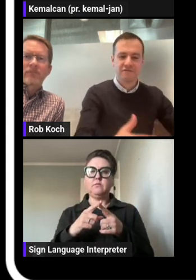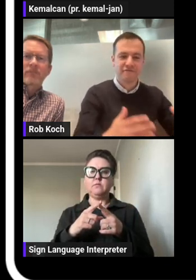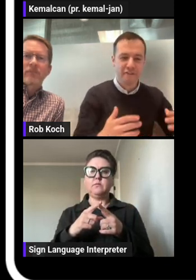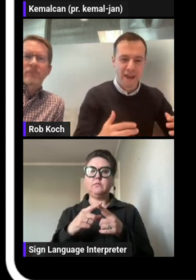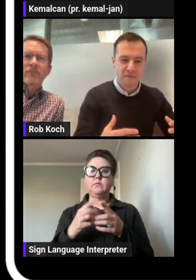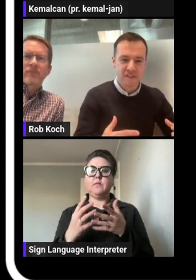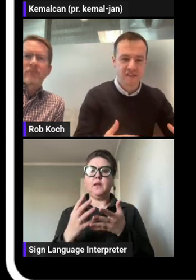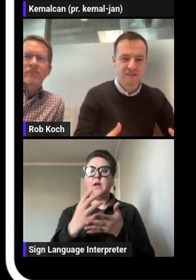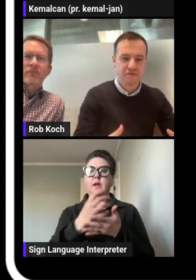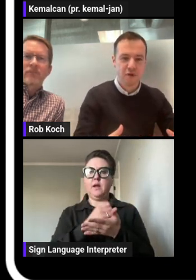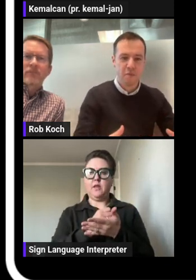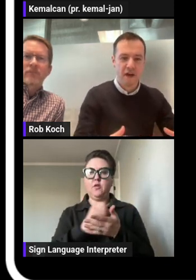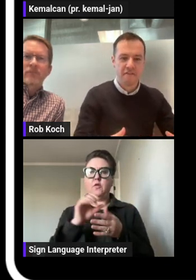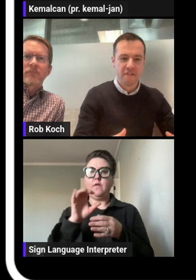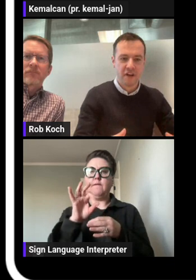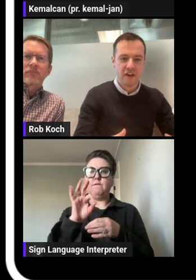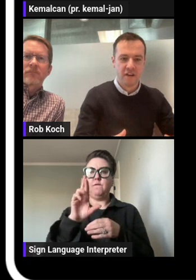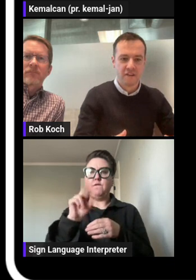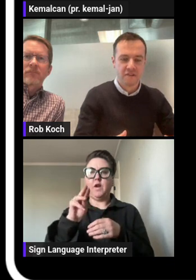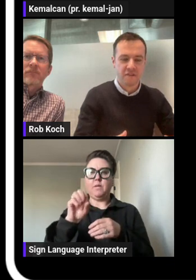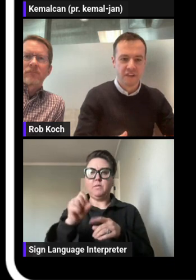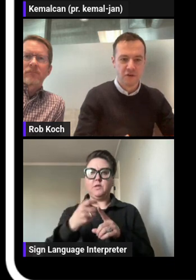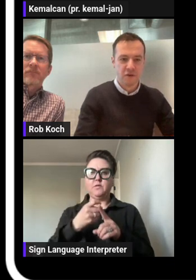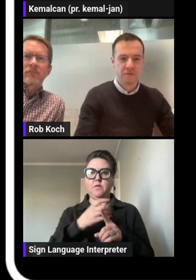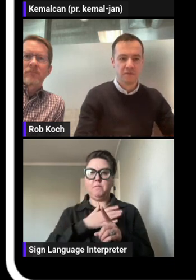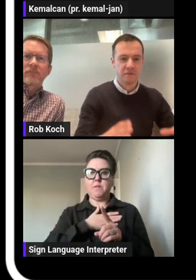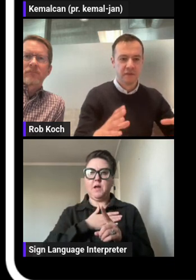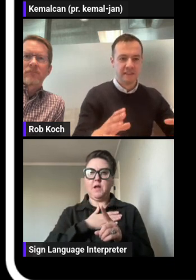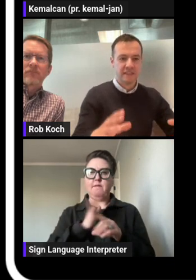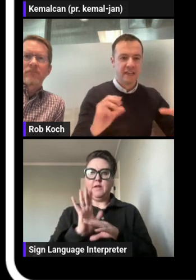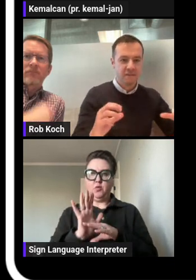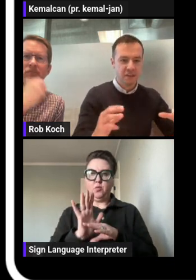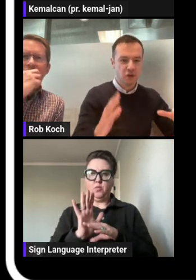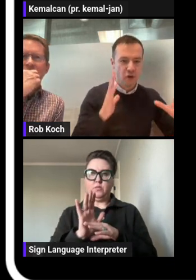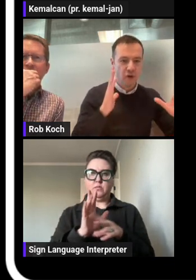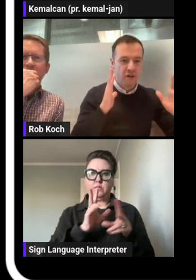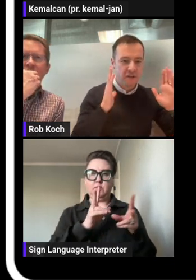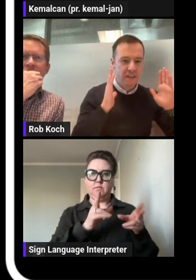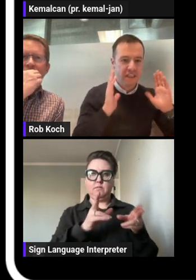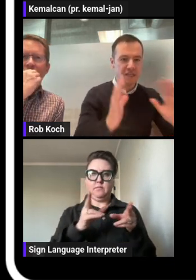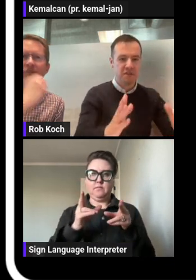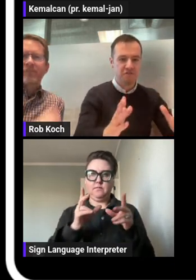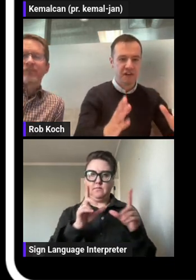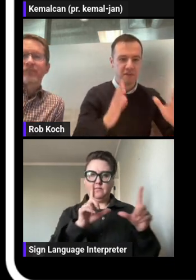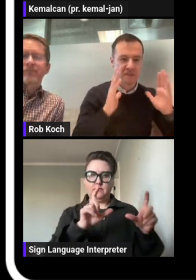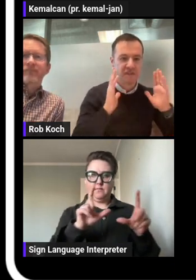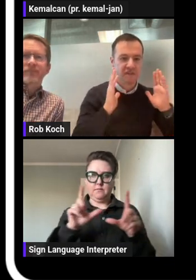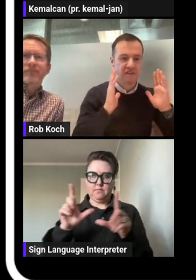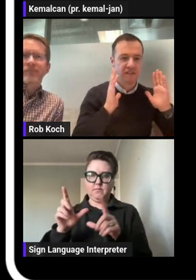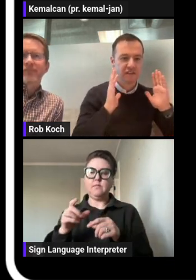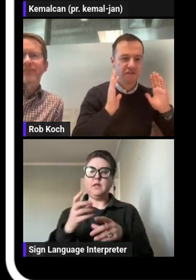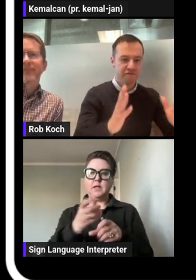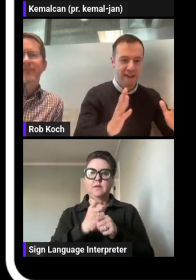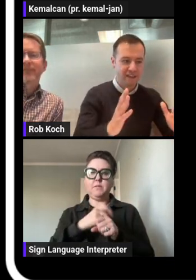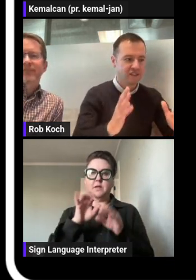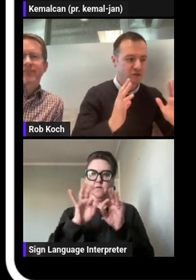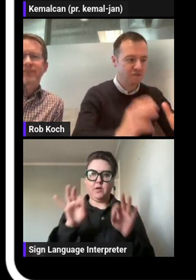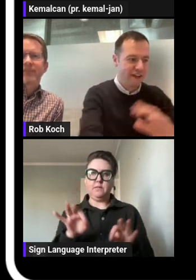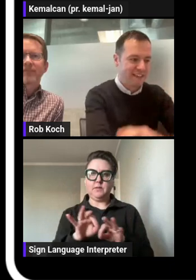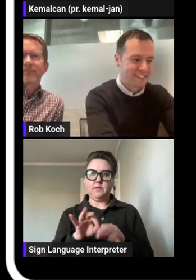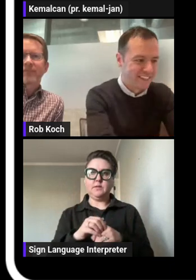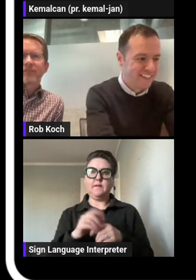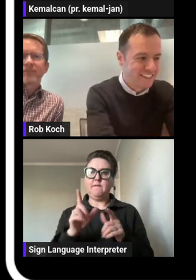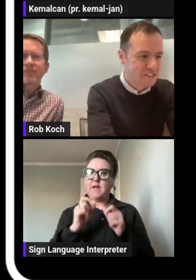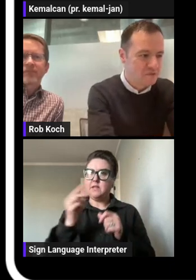gather frames from my video. Like take the video, give me the frames. Fast,